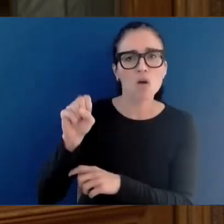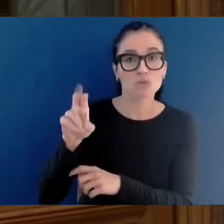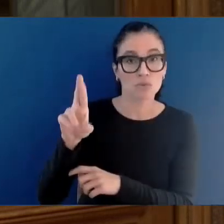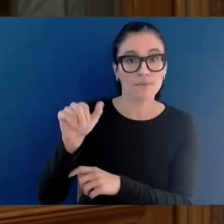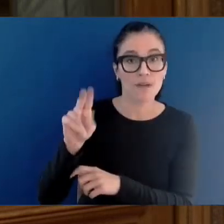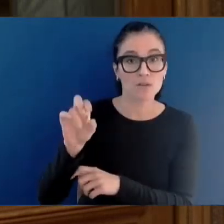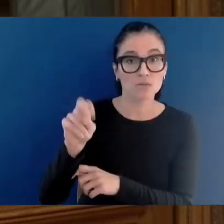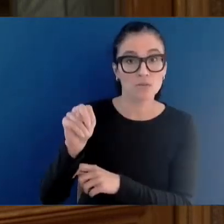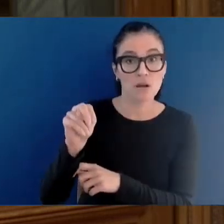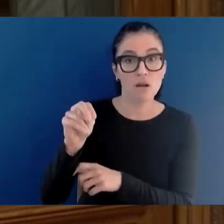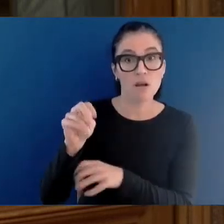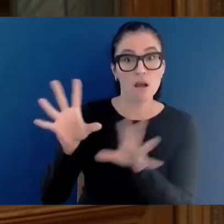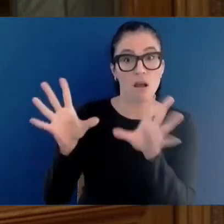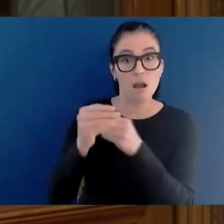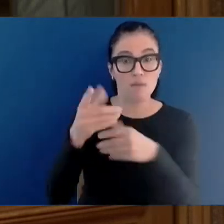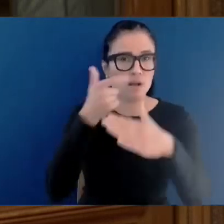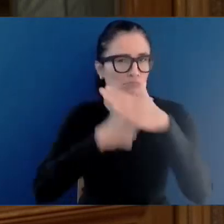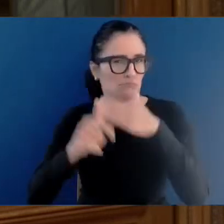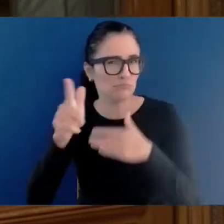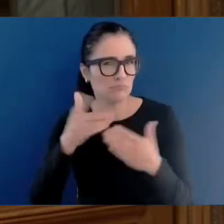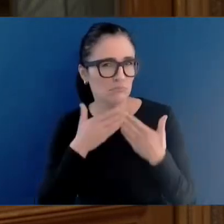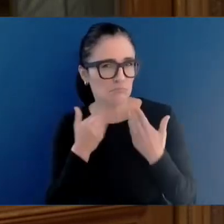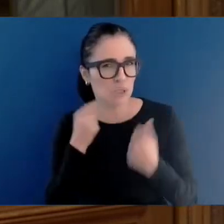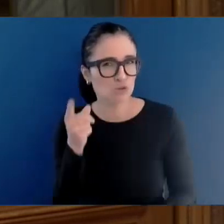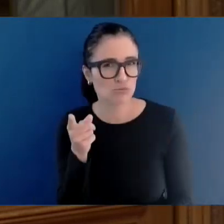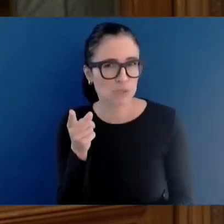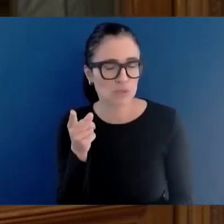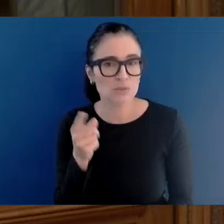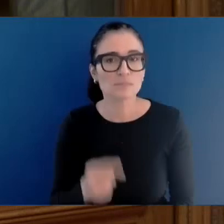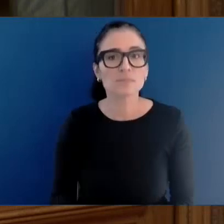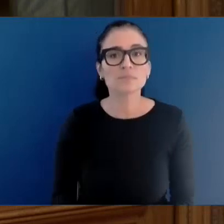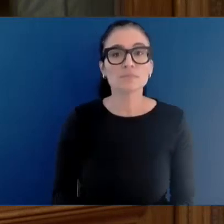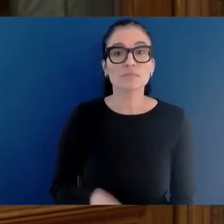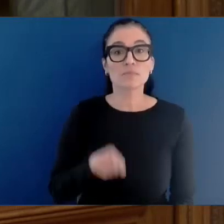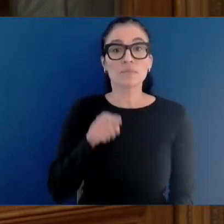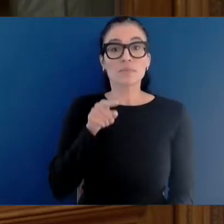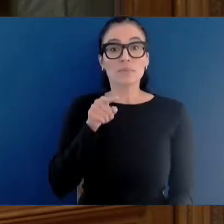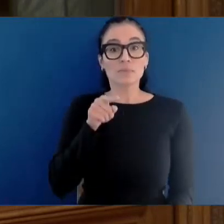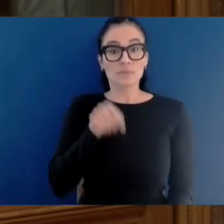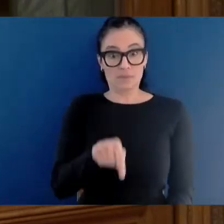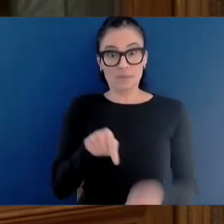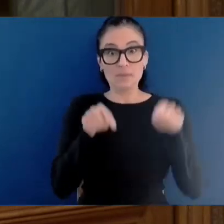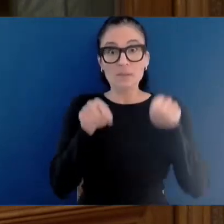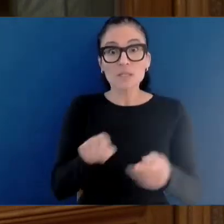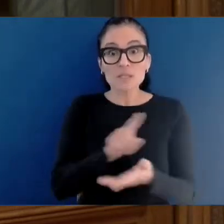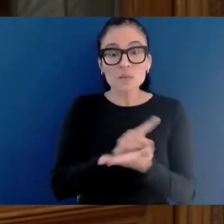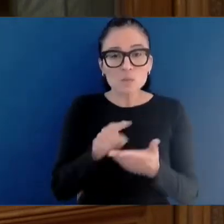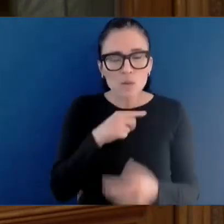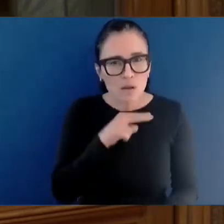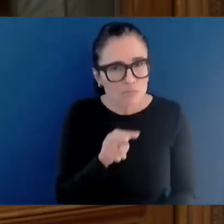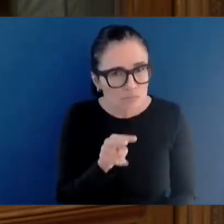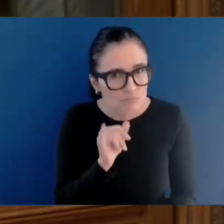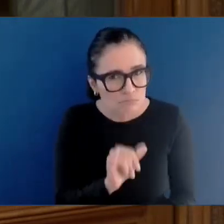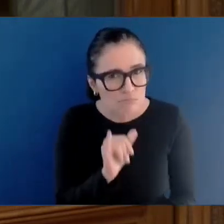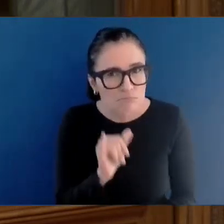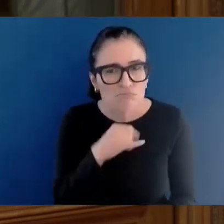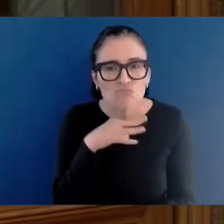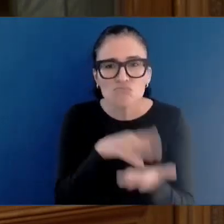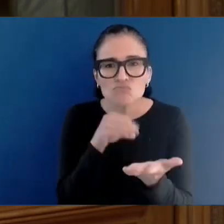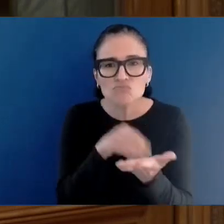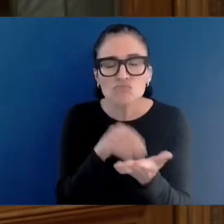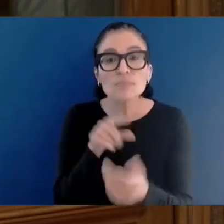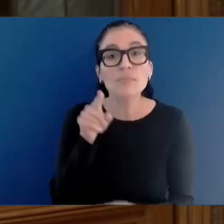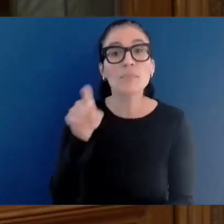the Environment Minister's colleague this week, the only way for the Conservation Service to have basic independence, the basic independence and arm's